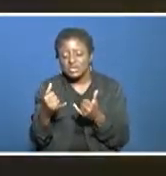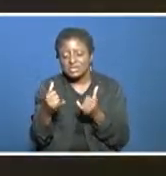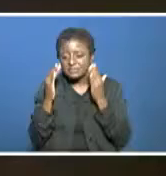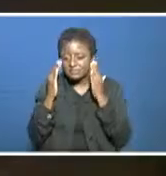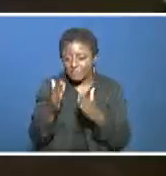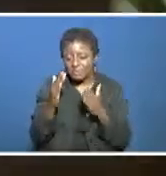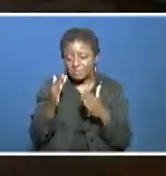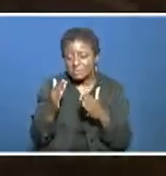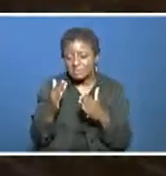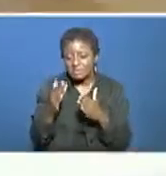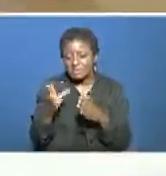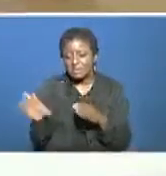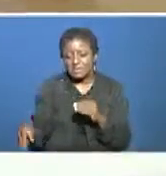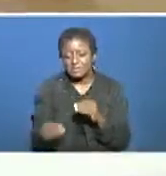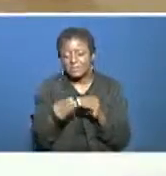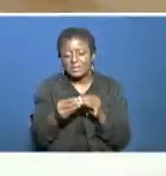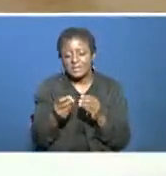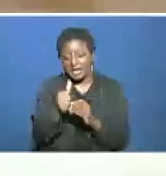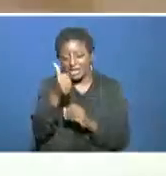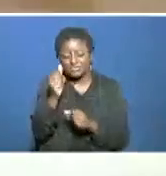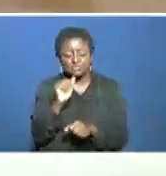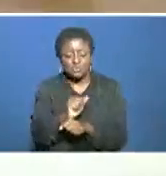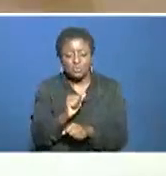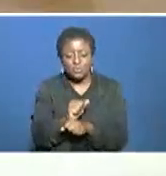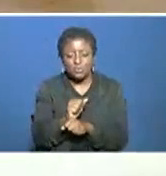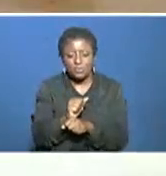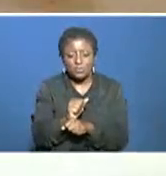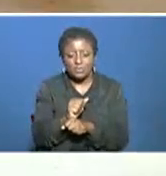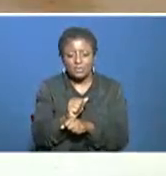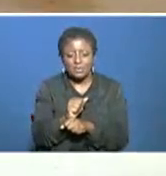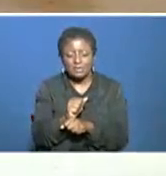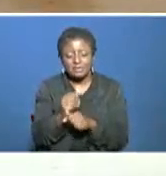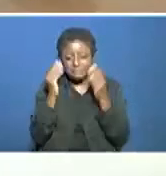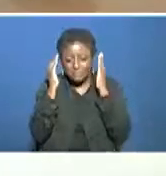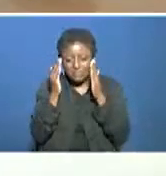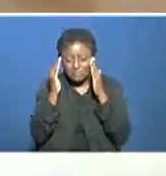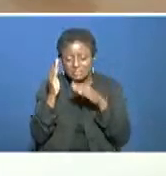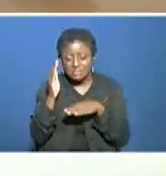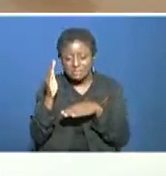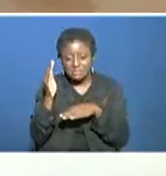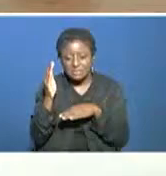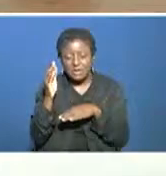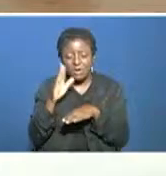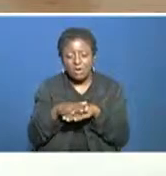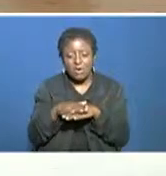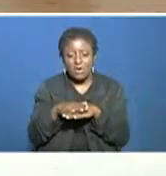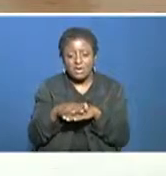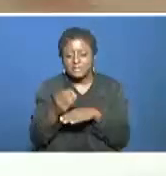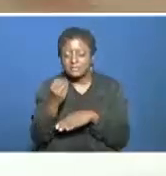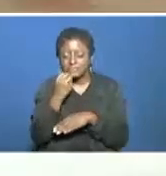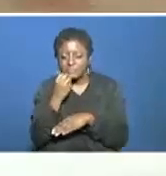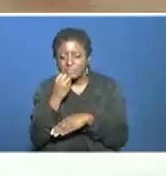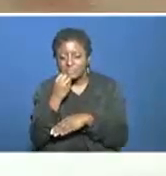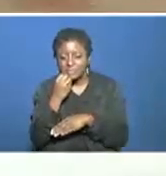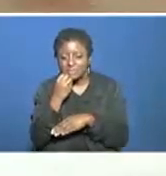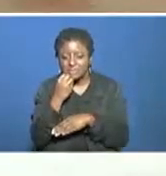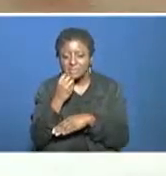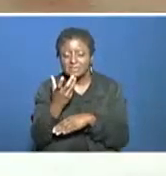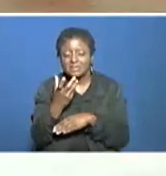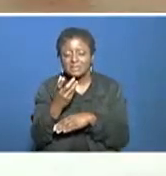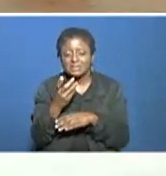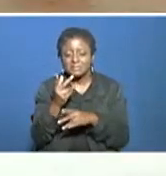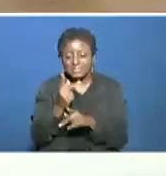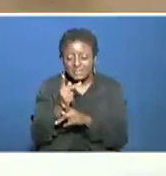and really putting in the extra workouts, really conscious of the nutrition, not taking in too many calories, more protein, those kind of